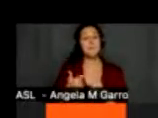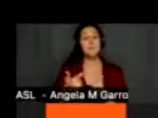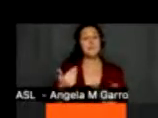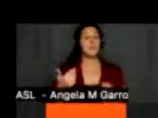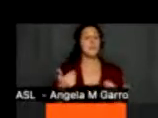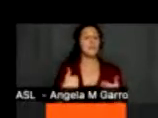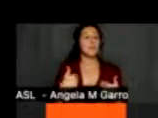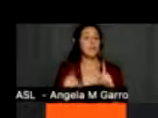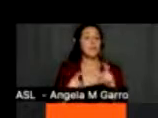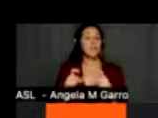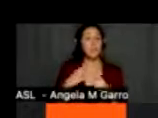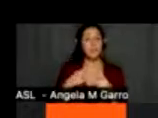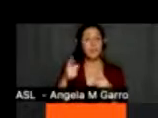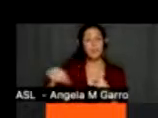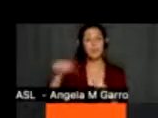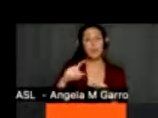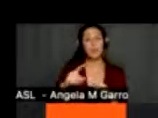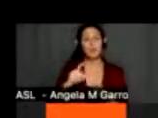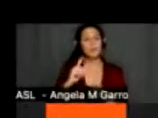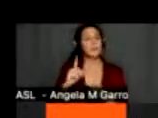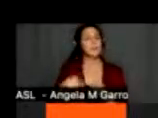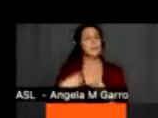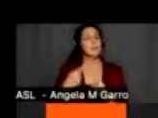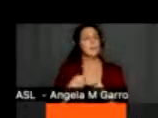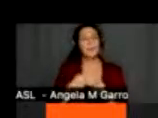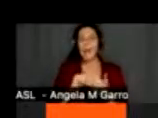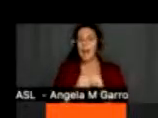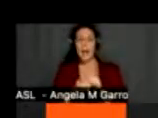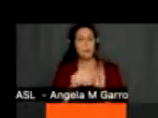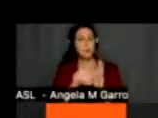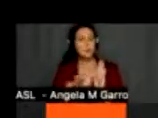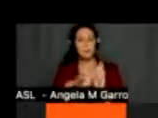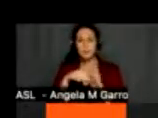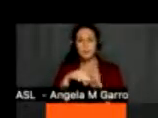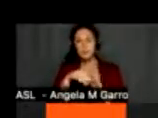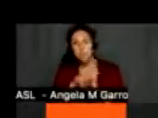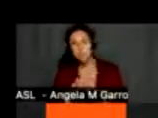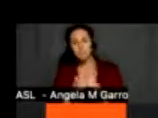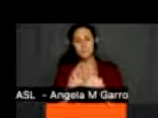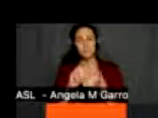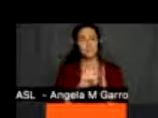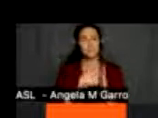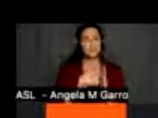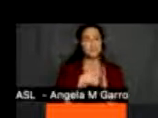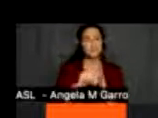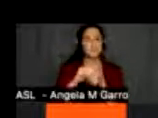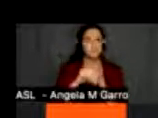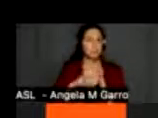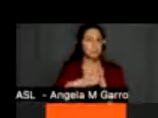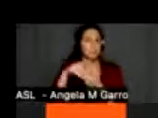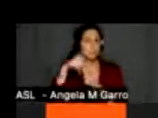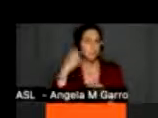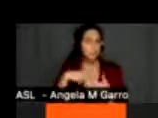questions from you regarding how students enter into the summer program. And so we wanted to spend a little bit of